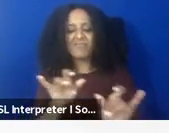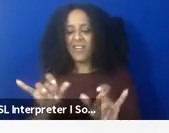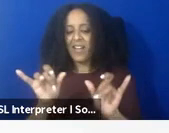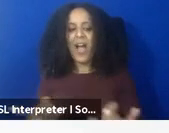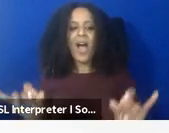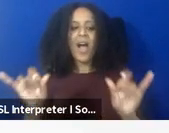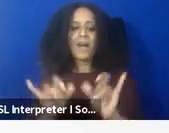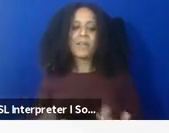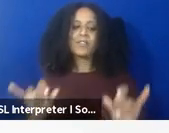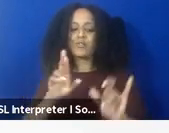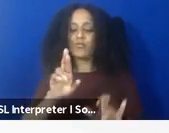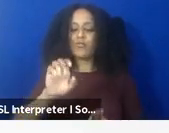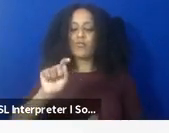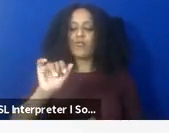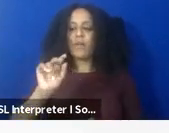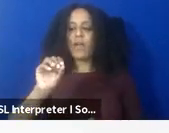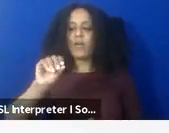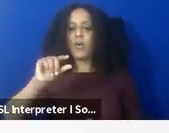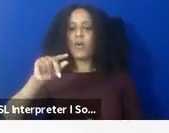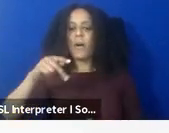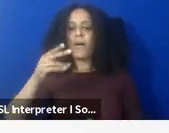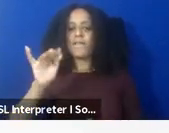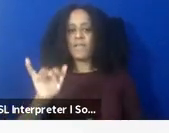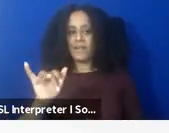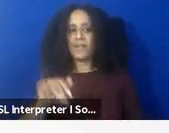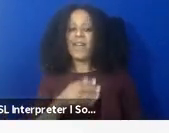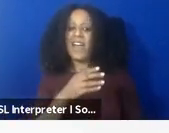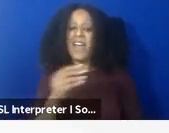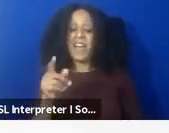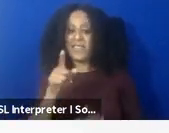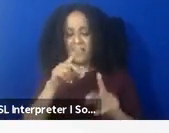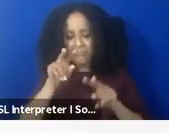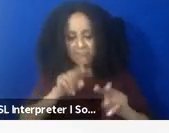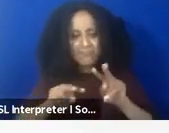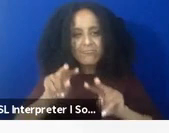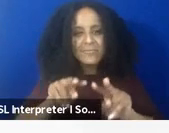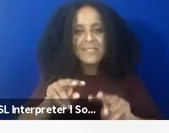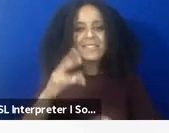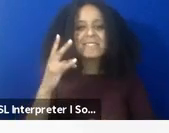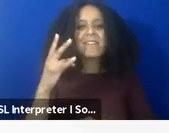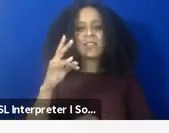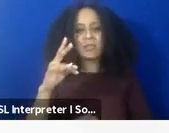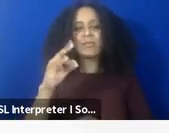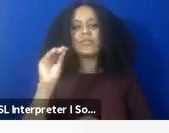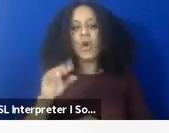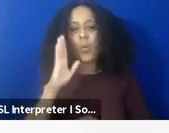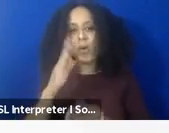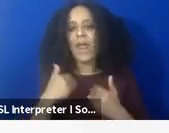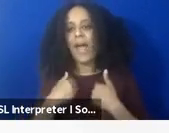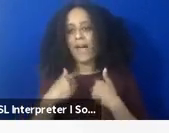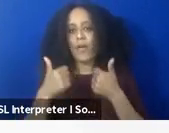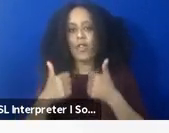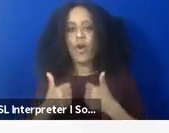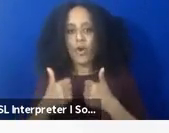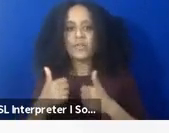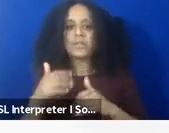retinopathy. And they also estimated that patients with diabetes were about 70% more likely to have a vestibular loss compared to their age-matched